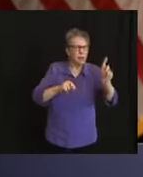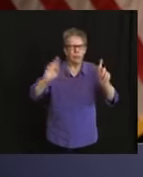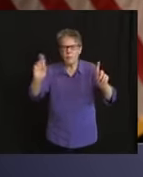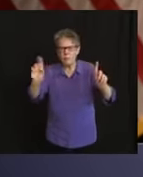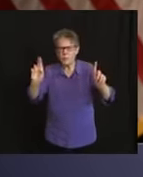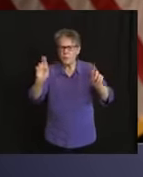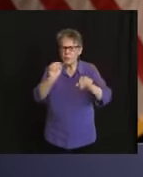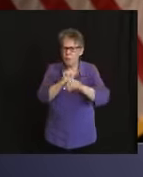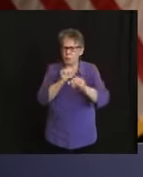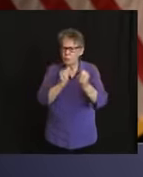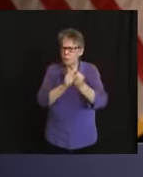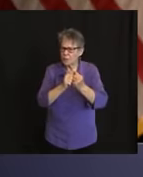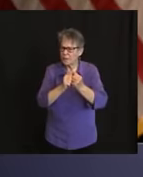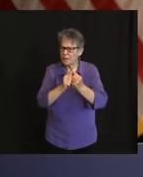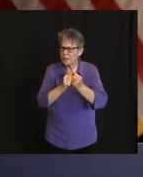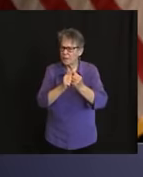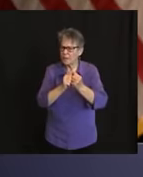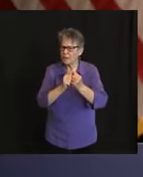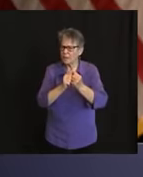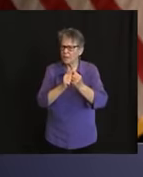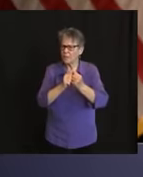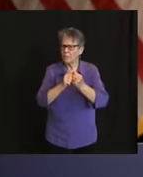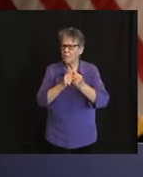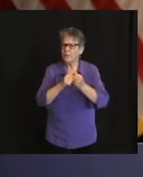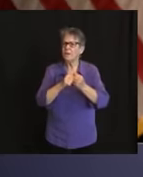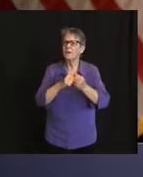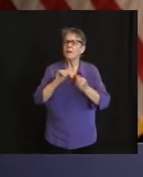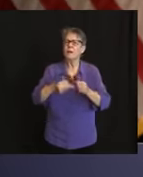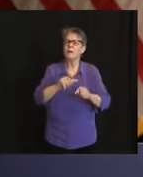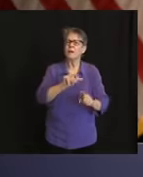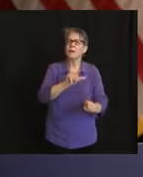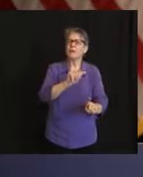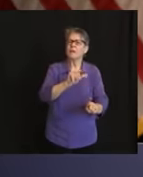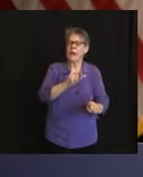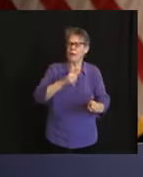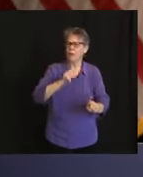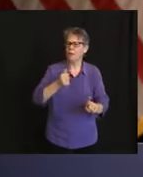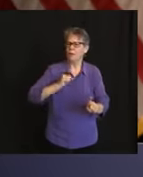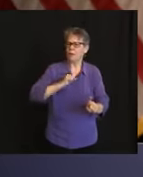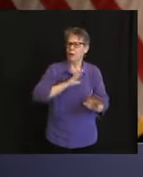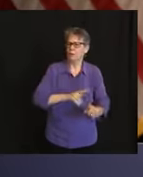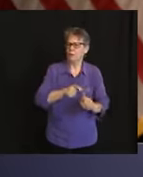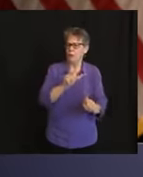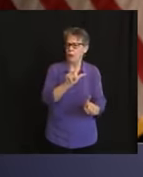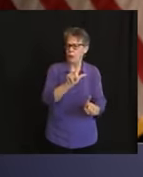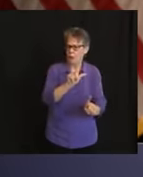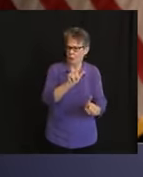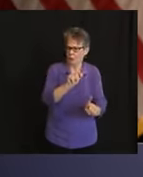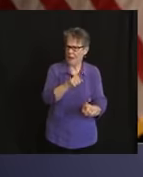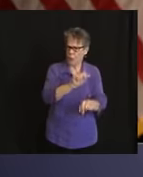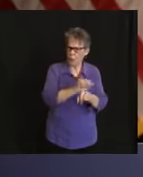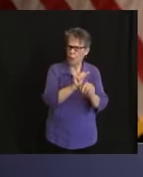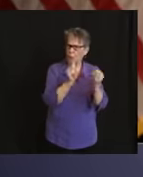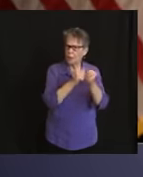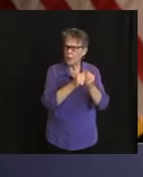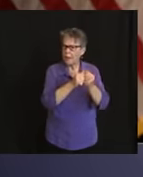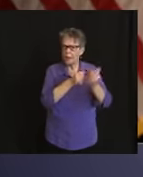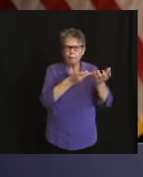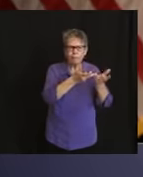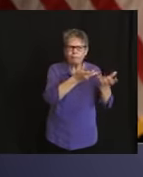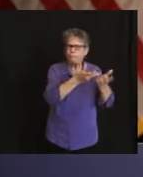most folks have said responsible things, and they've left their partisan affiliations at the door, which is why I said I